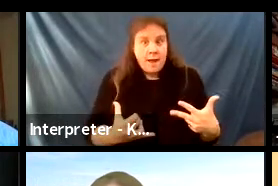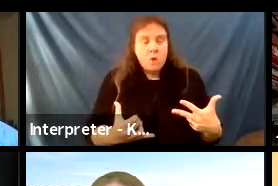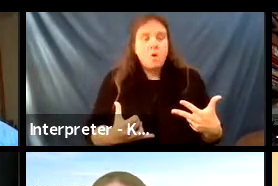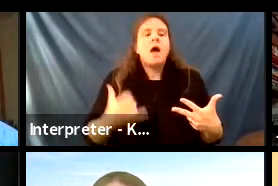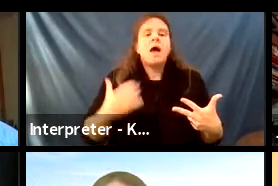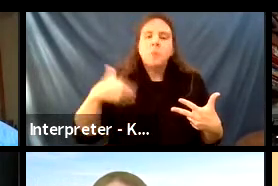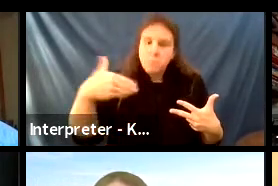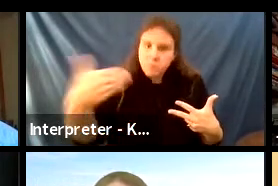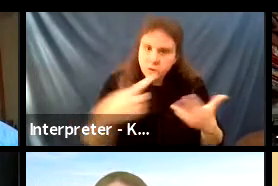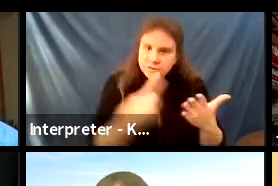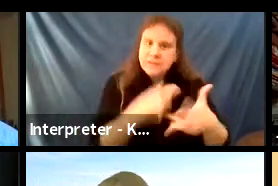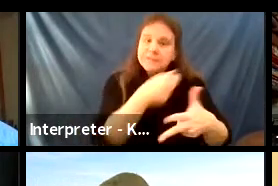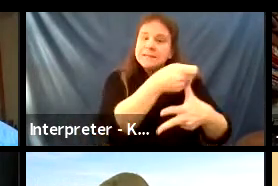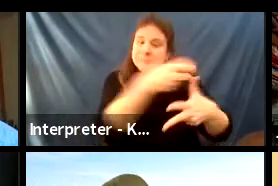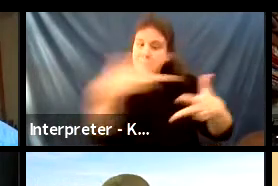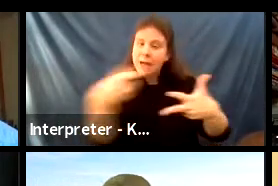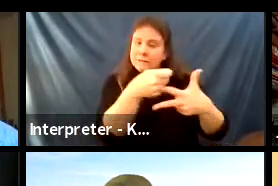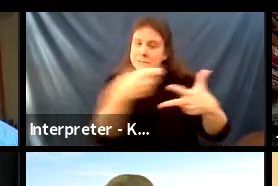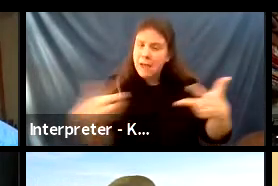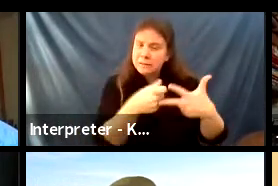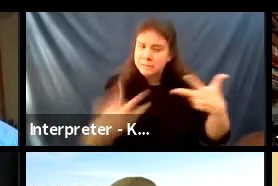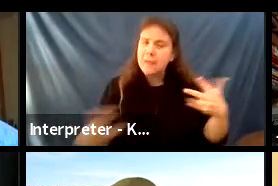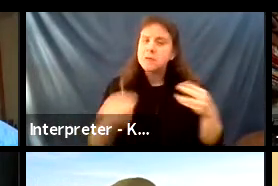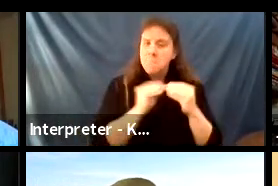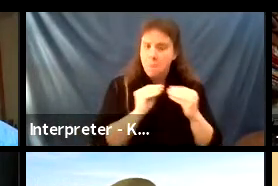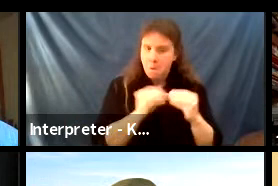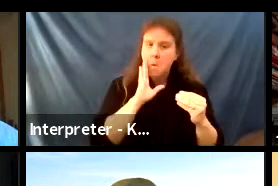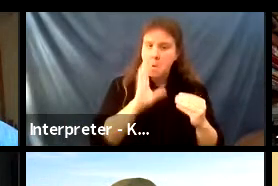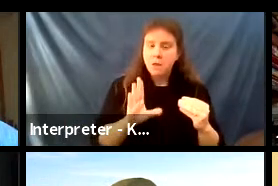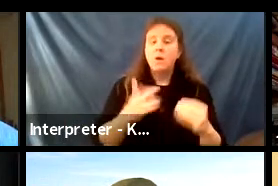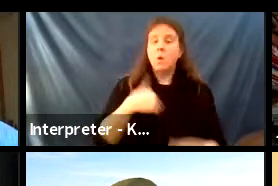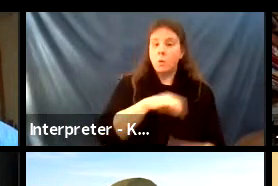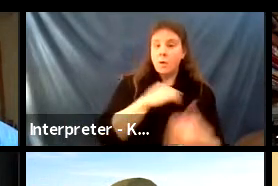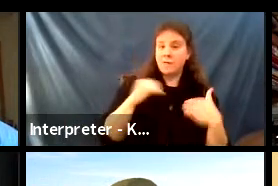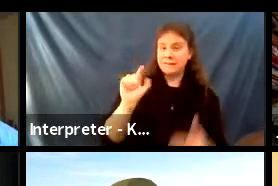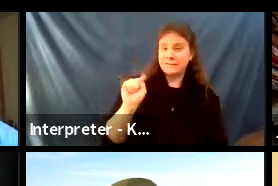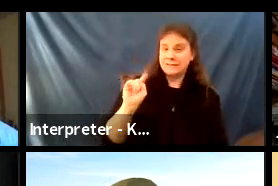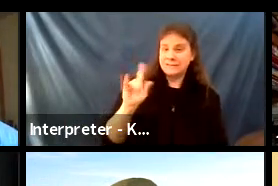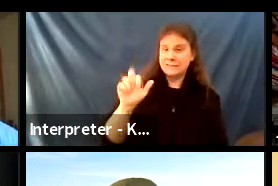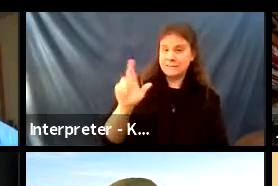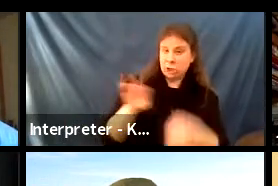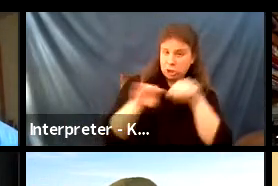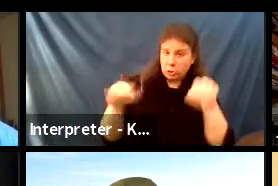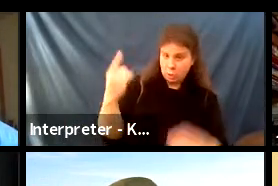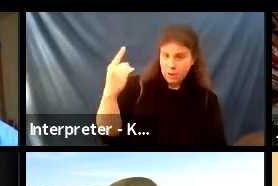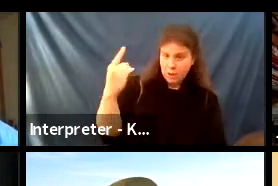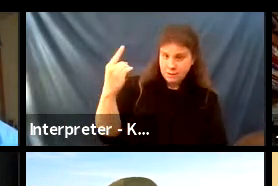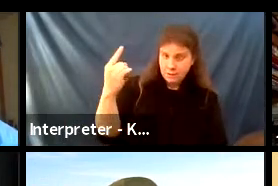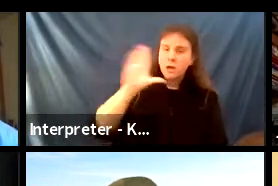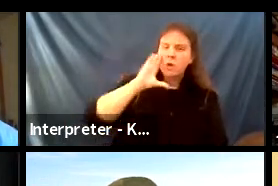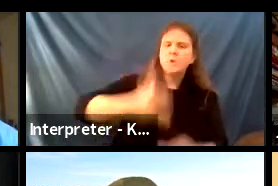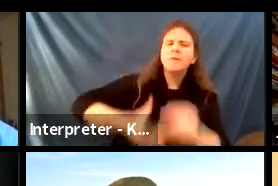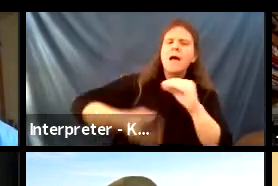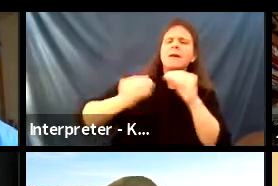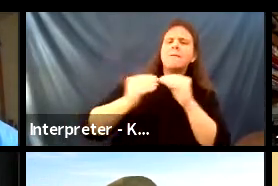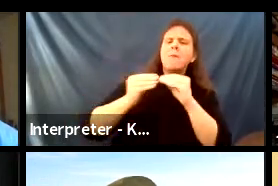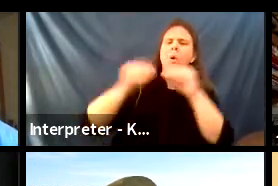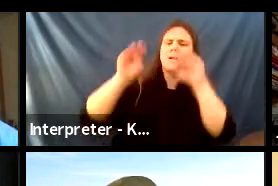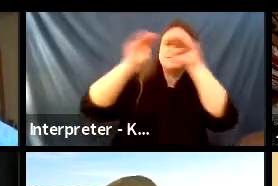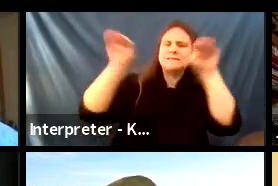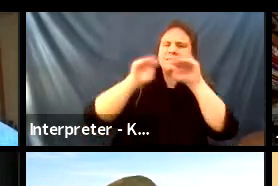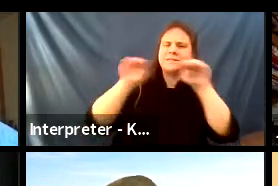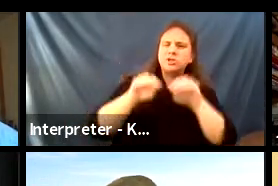looking at other sectors, you know, in terms of this is tier 1, and then there'll be more tiers with other essential